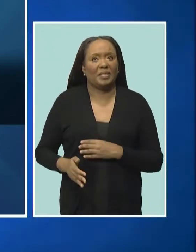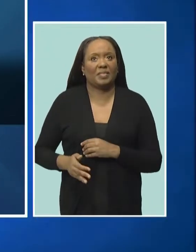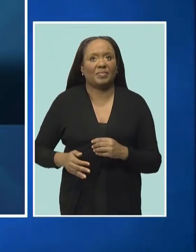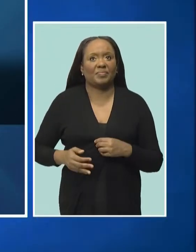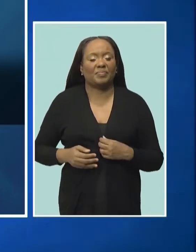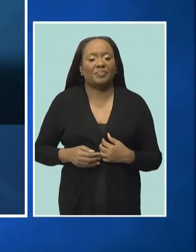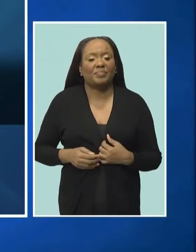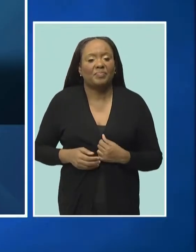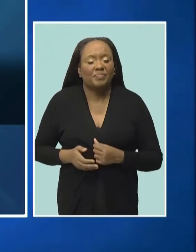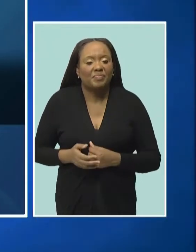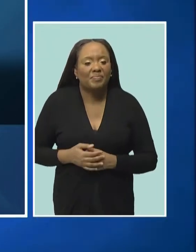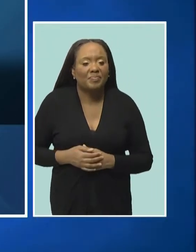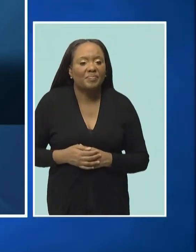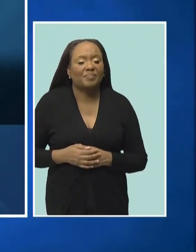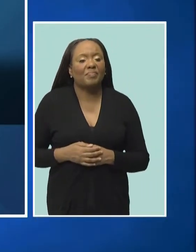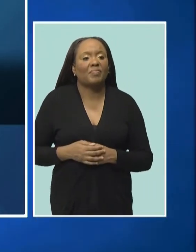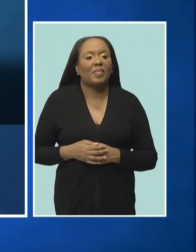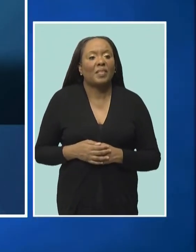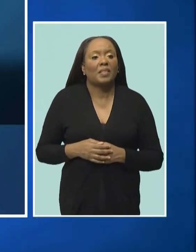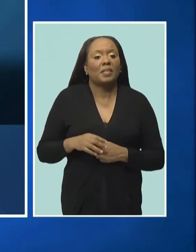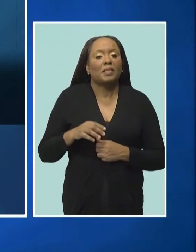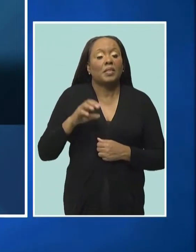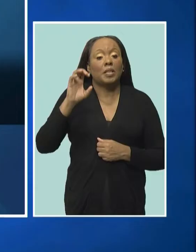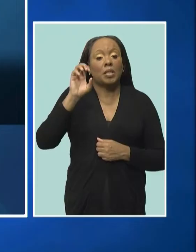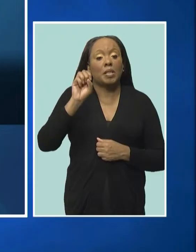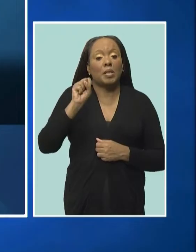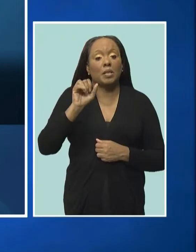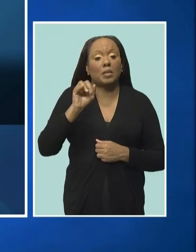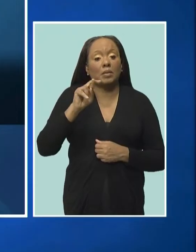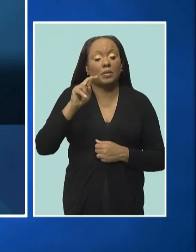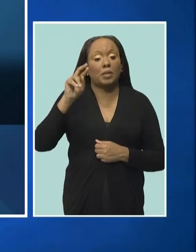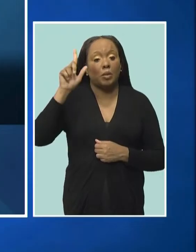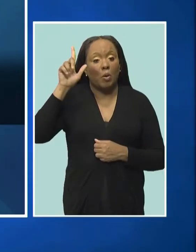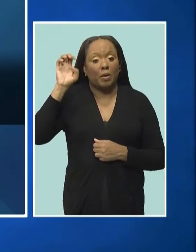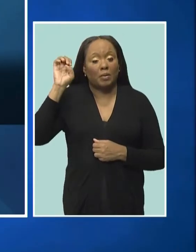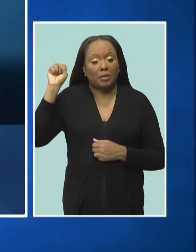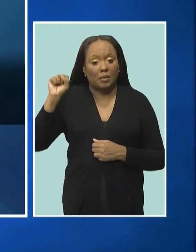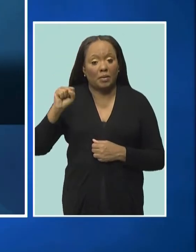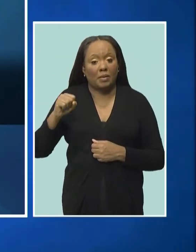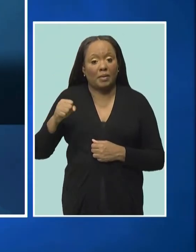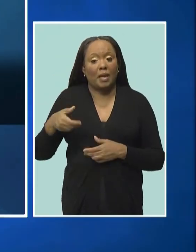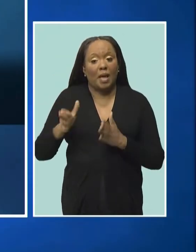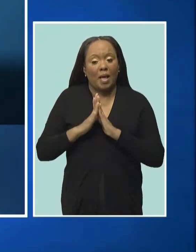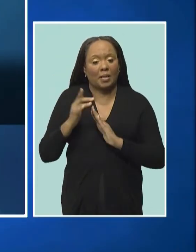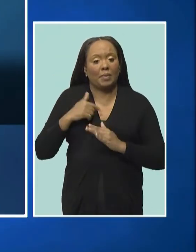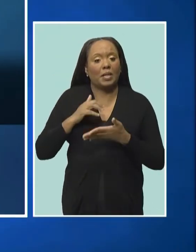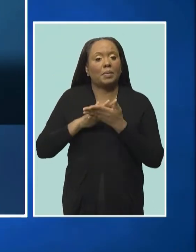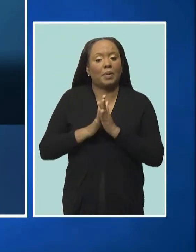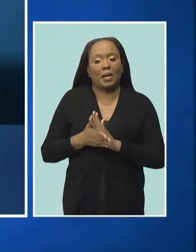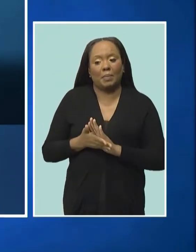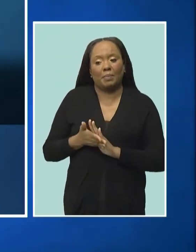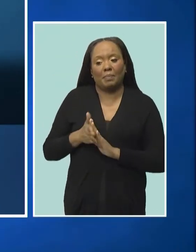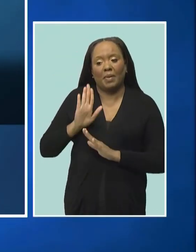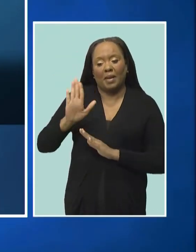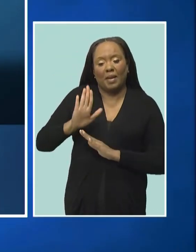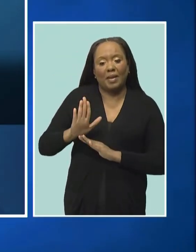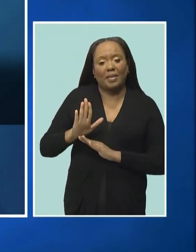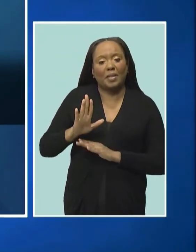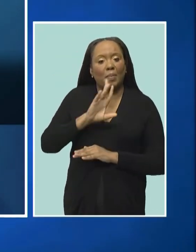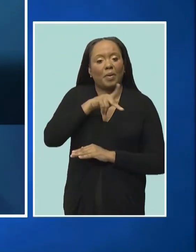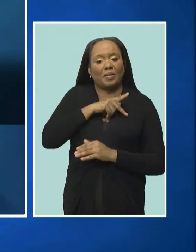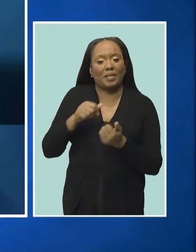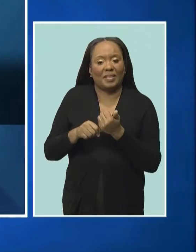Sandiford chose me invited me to become his personal assistant when I was just 21 years old. In fact, I had just turned